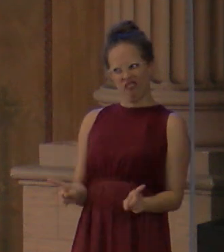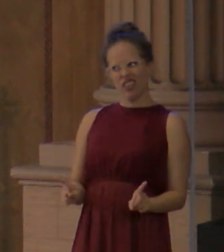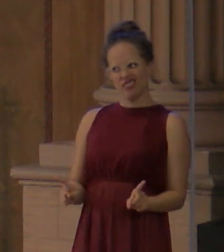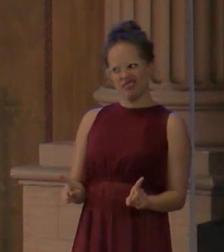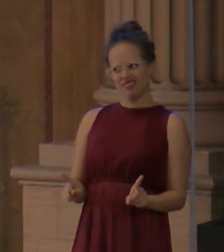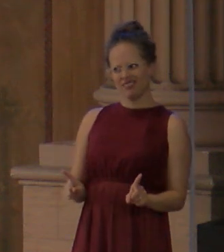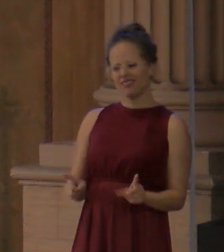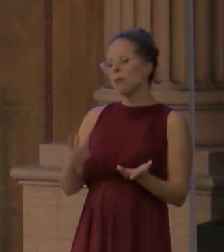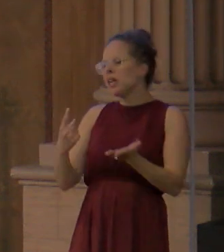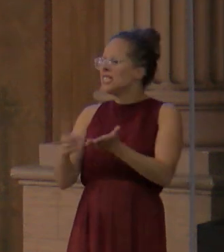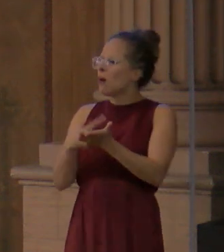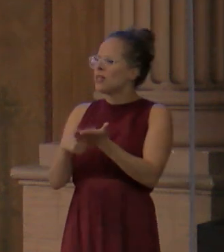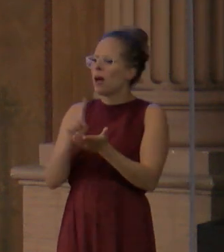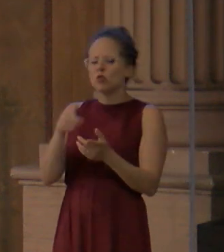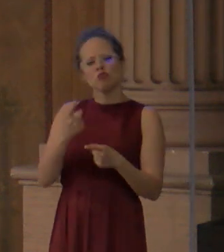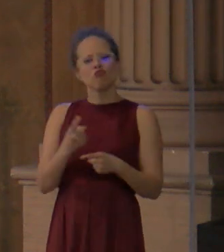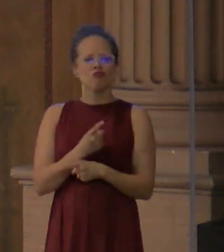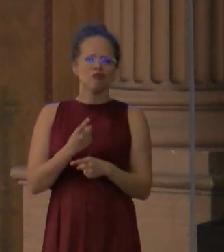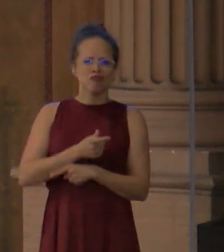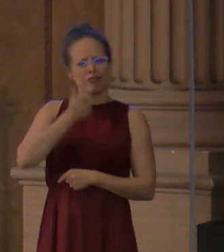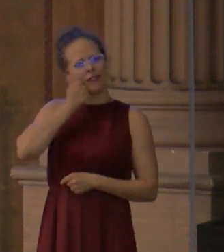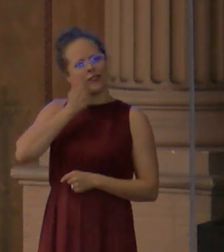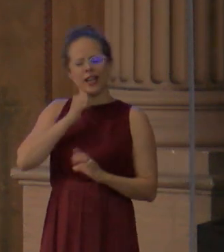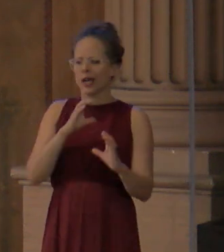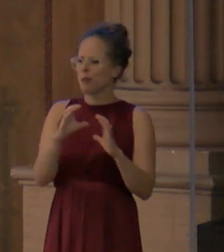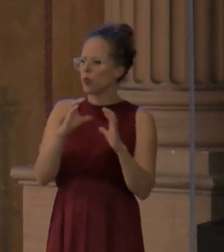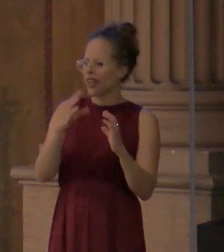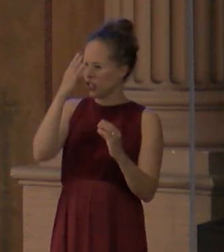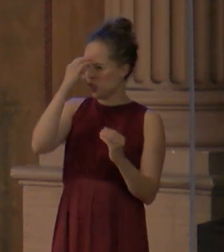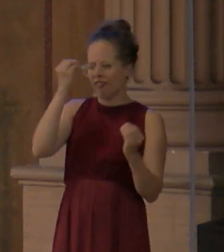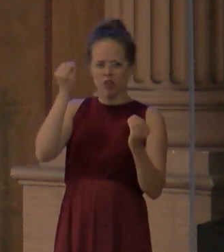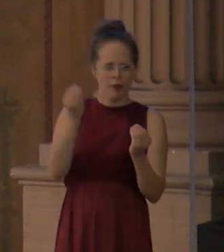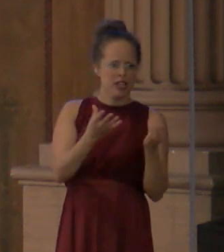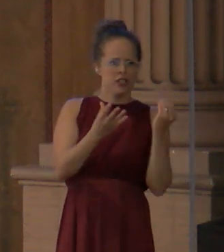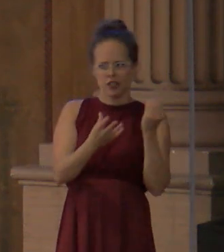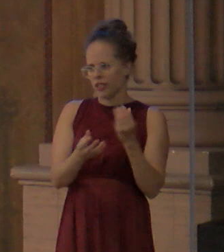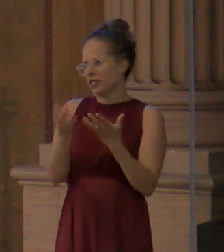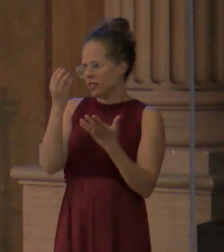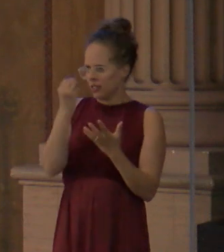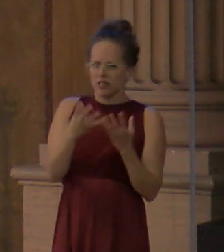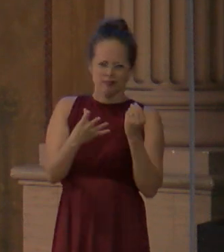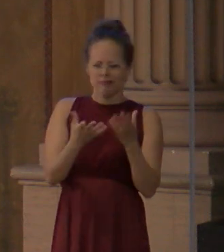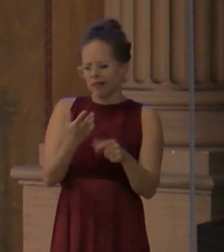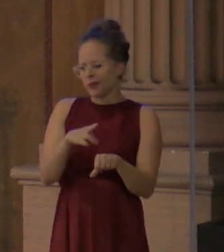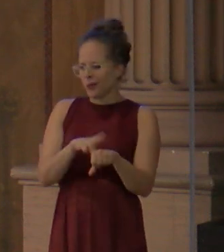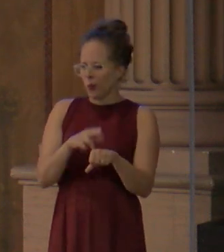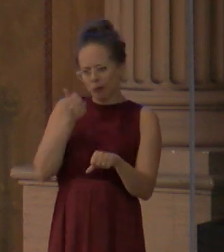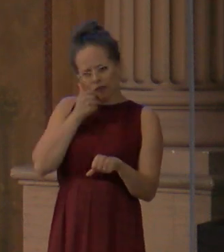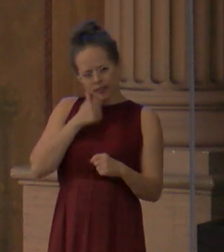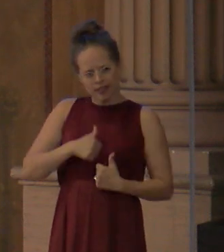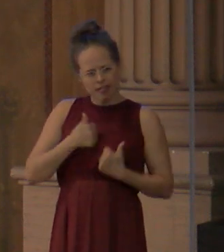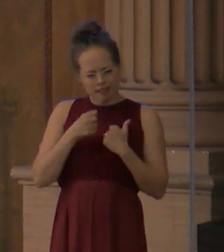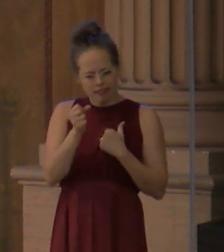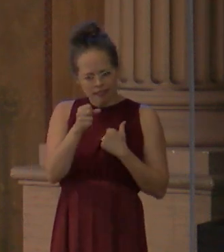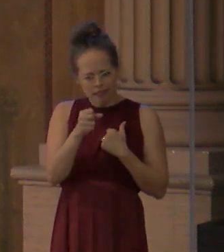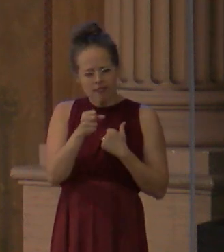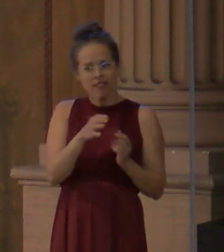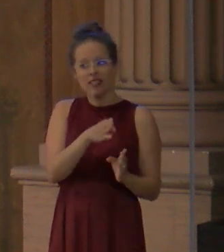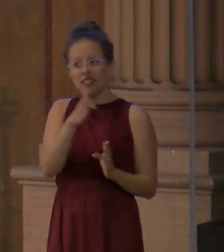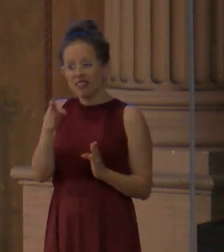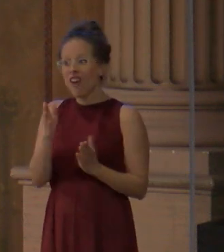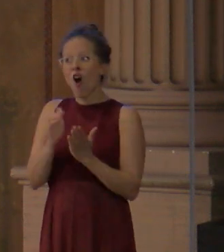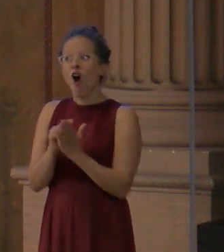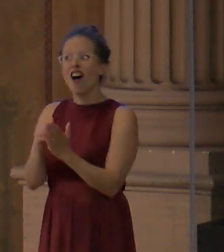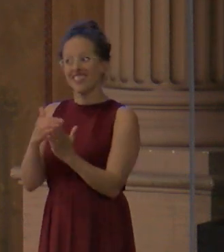normal surface level communication. We're just trying to convey information to one another. That's a normal part of life. But oftentimes we speak with